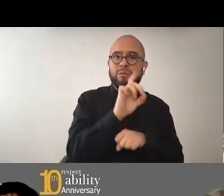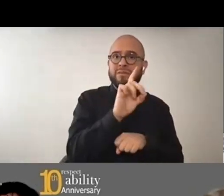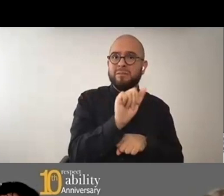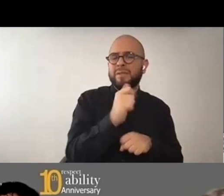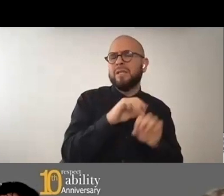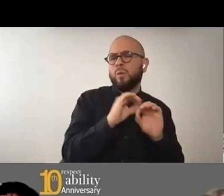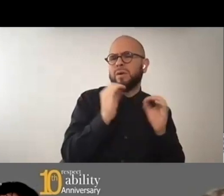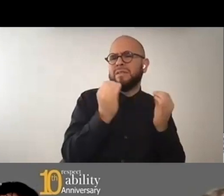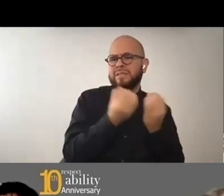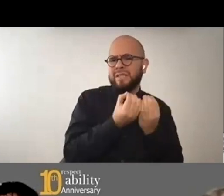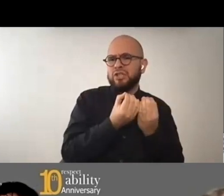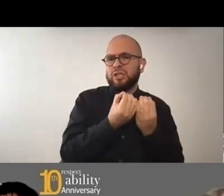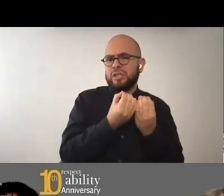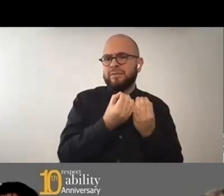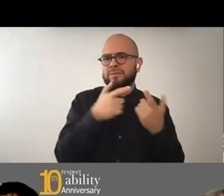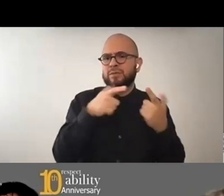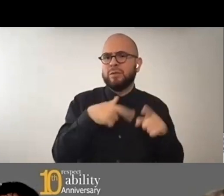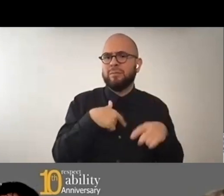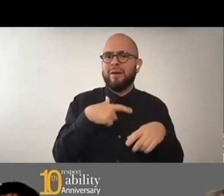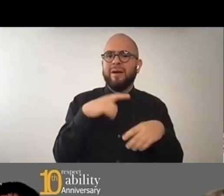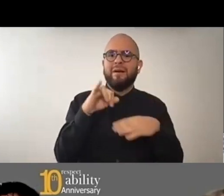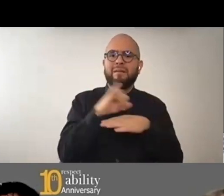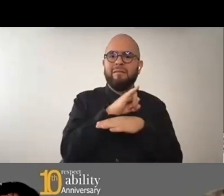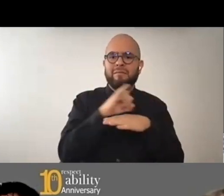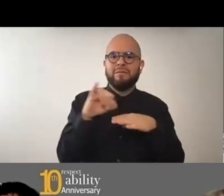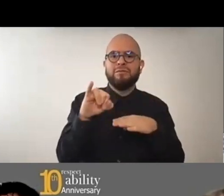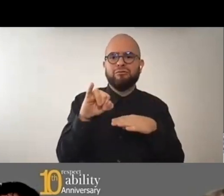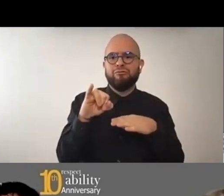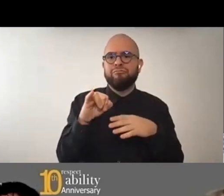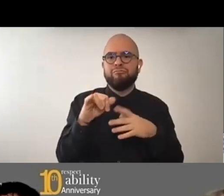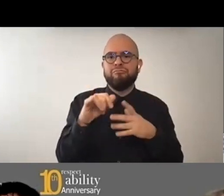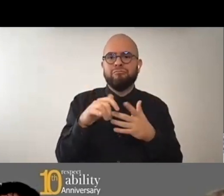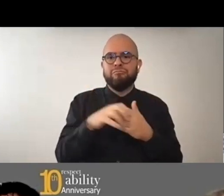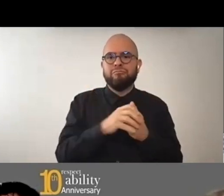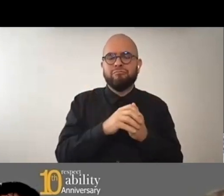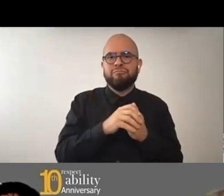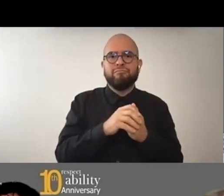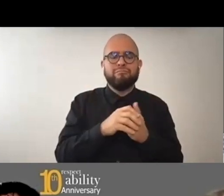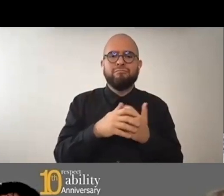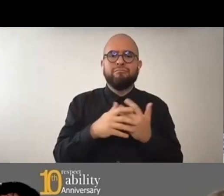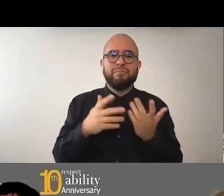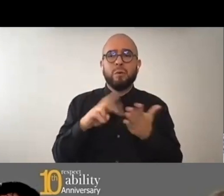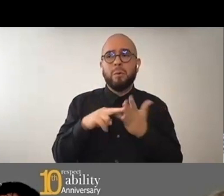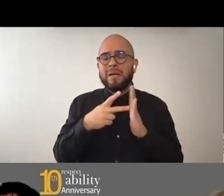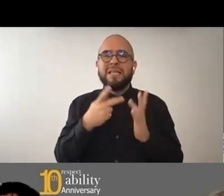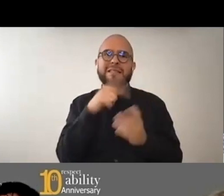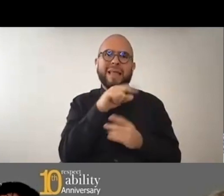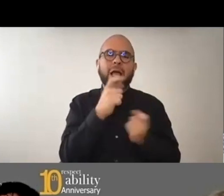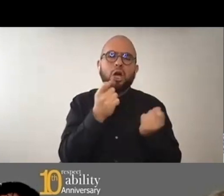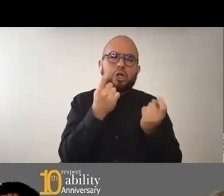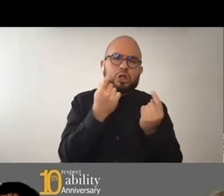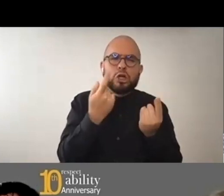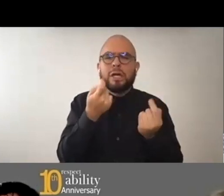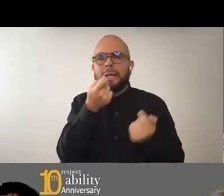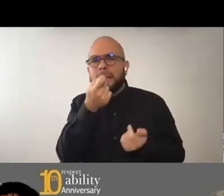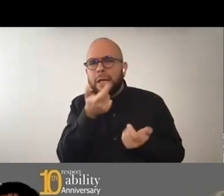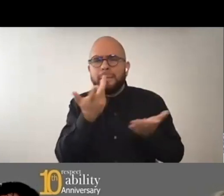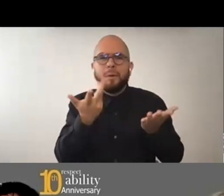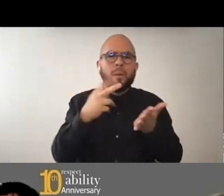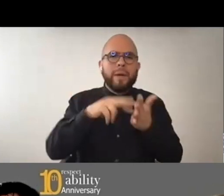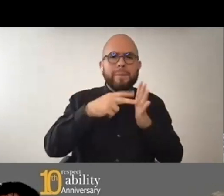my internship in my beginning space, so obviously they understood a little bit about what it meant for me to